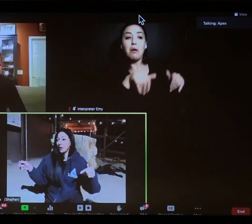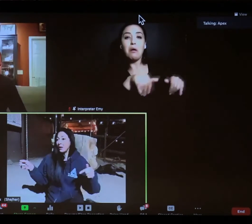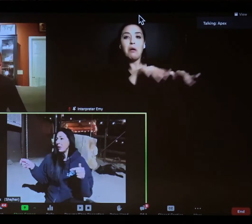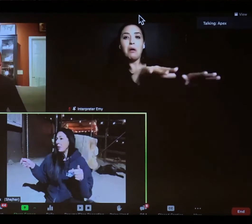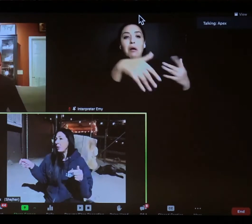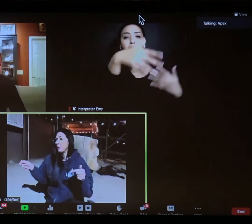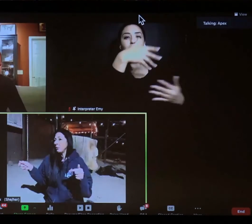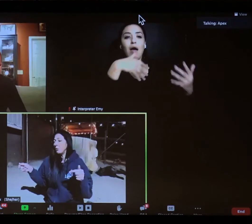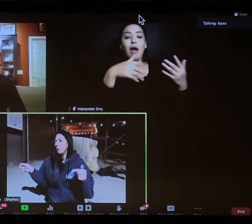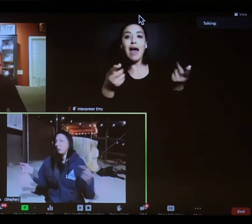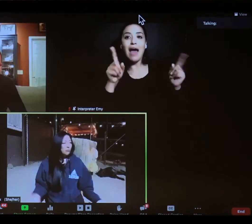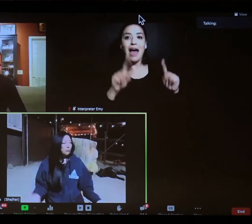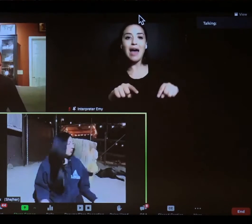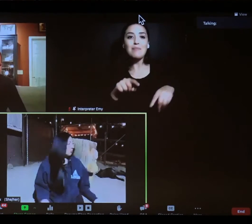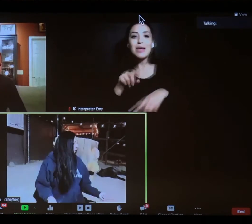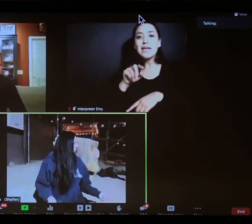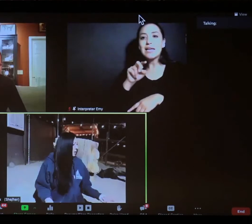like,